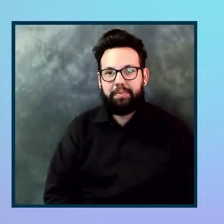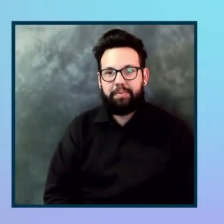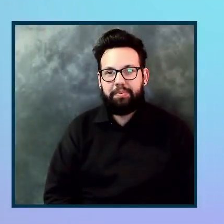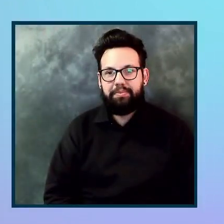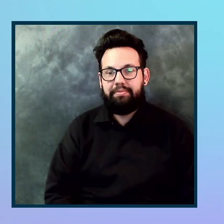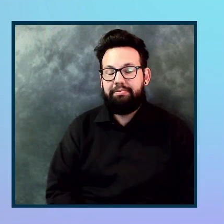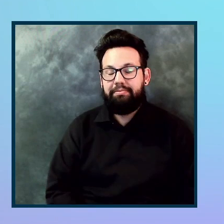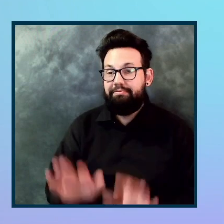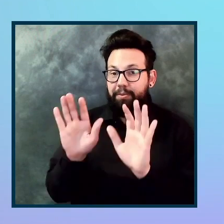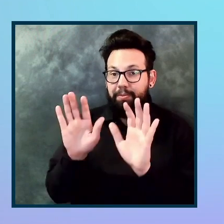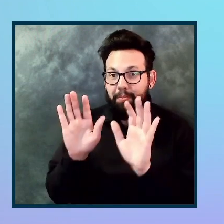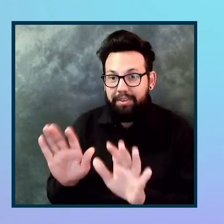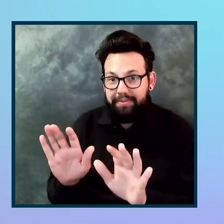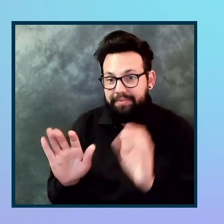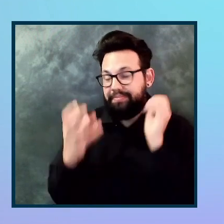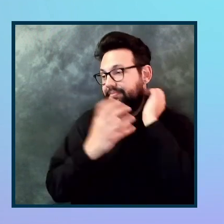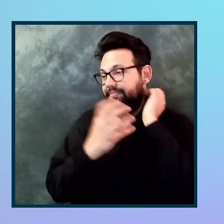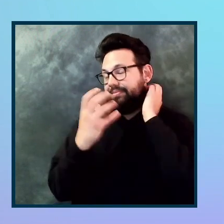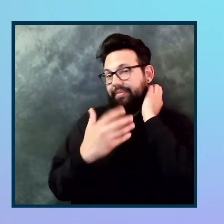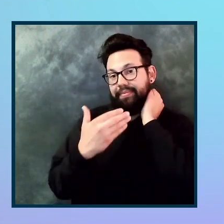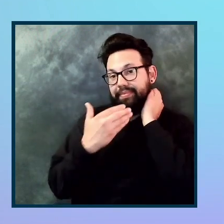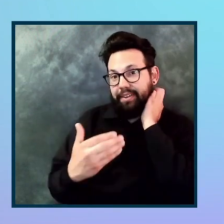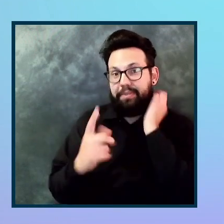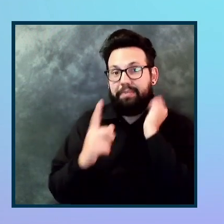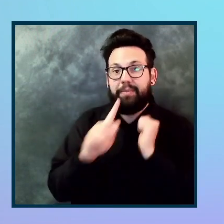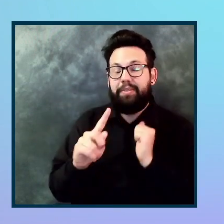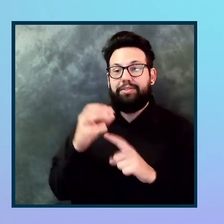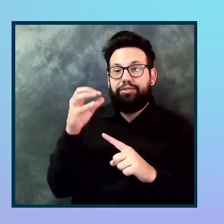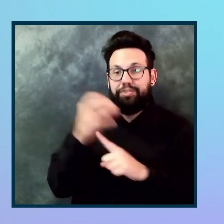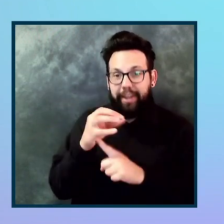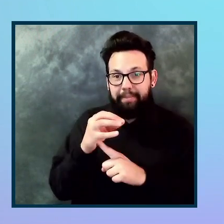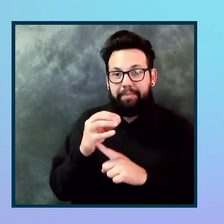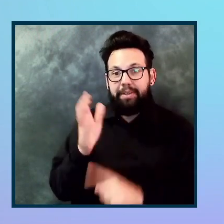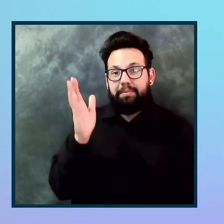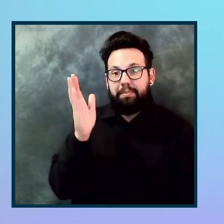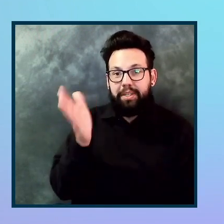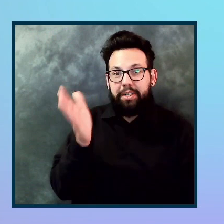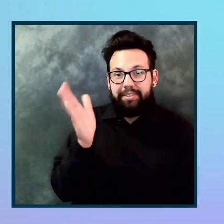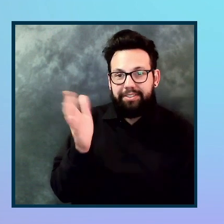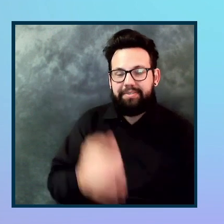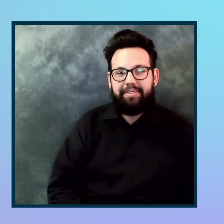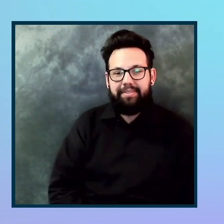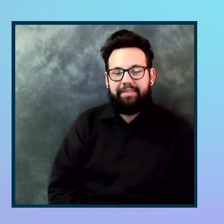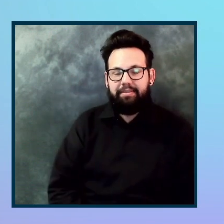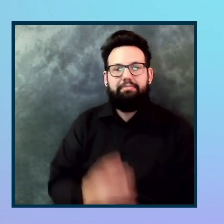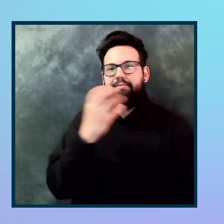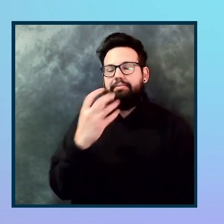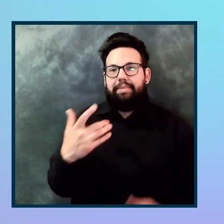Wonderful, wonderful. Thank you so much for that awesome presentation. This really is an exciting time in